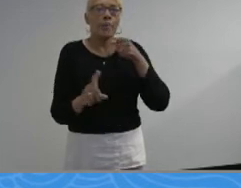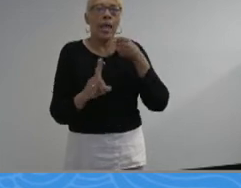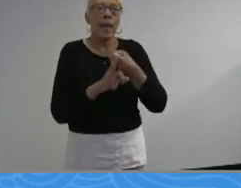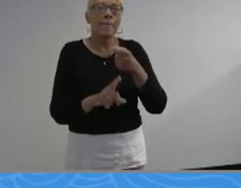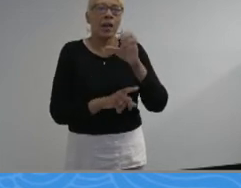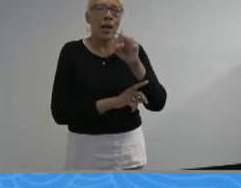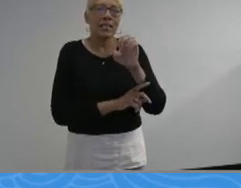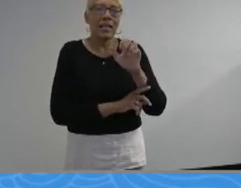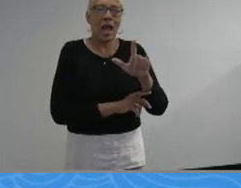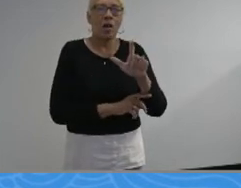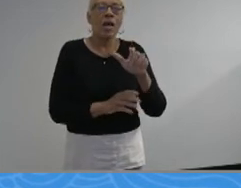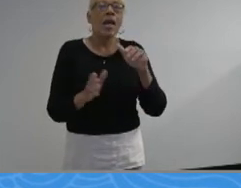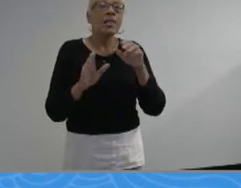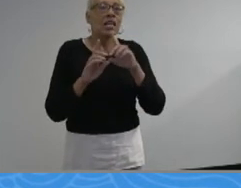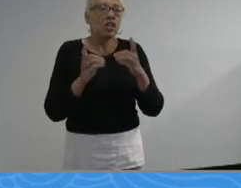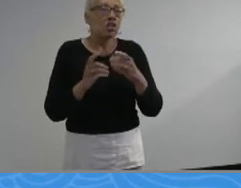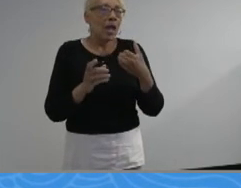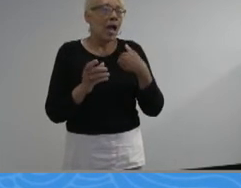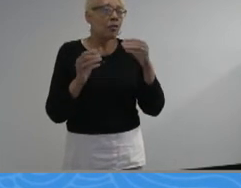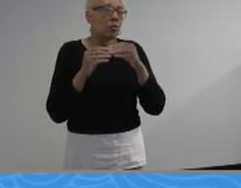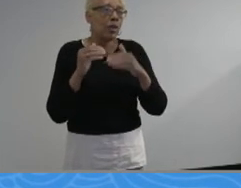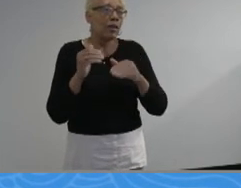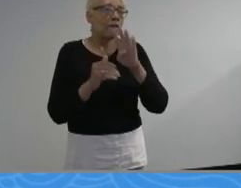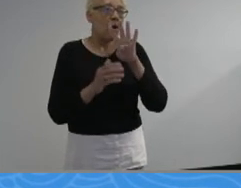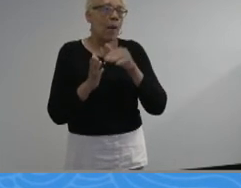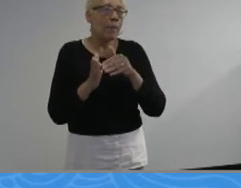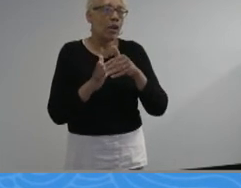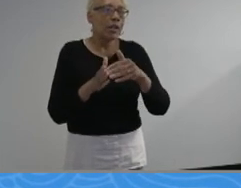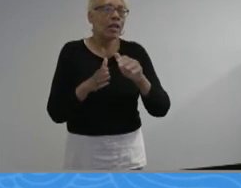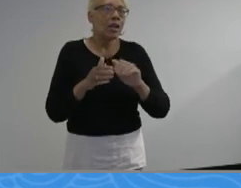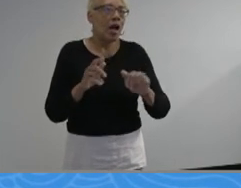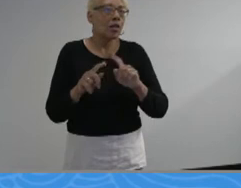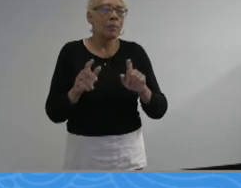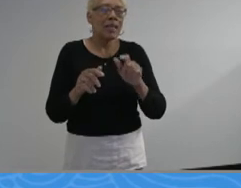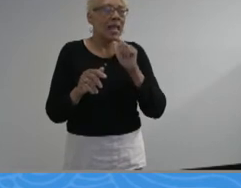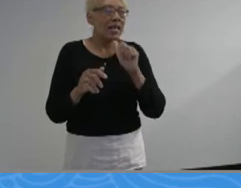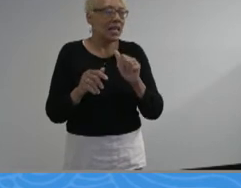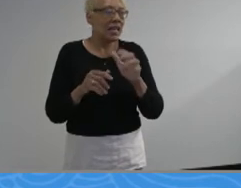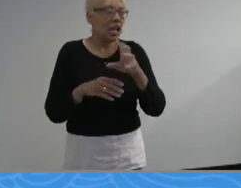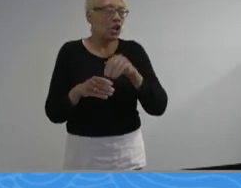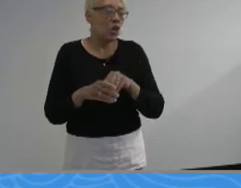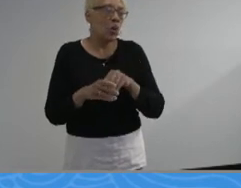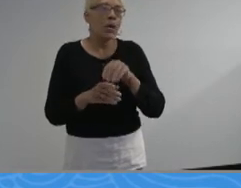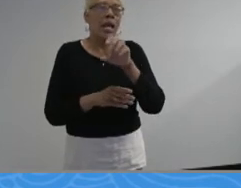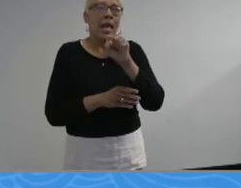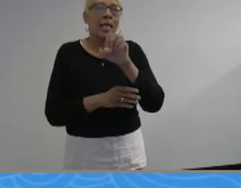to $400 million, yet the LCAP does not include added SEL support staff.